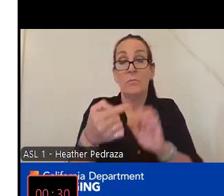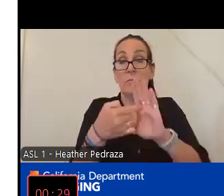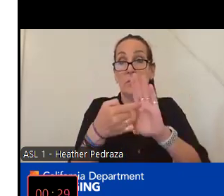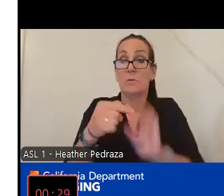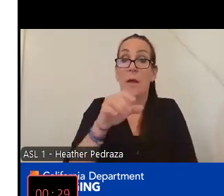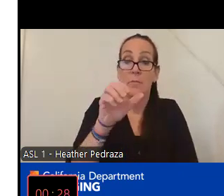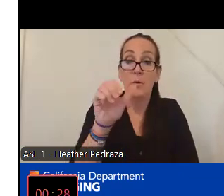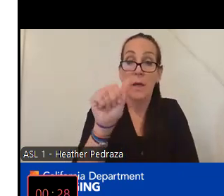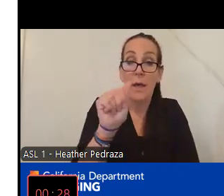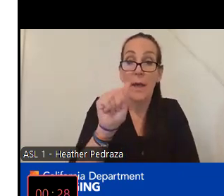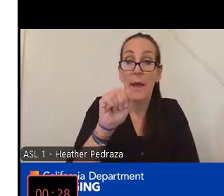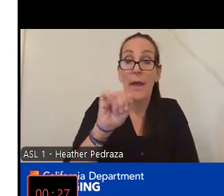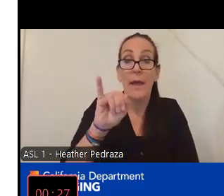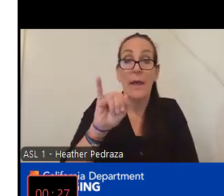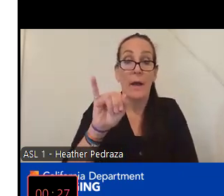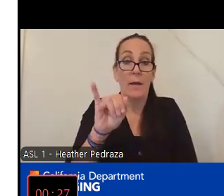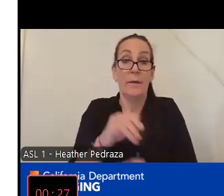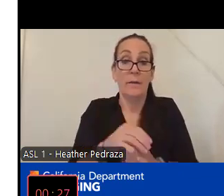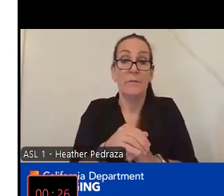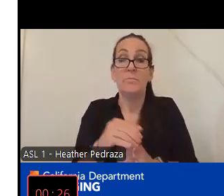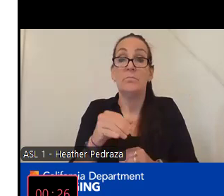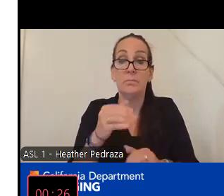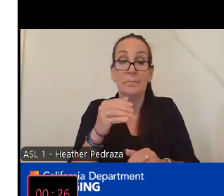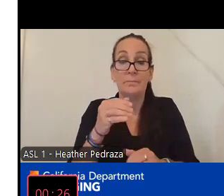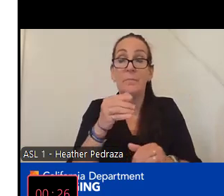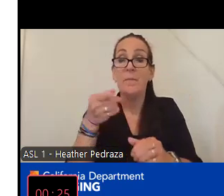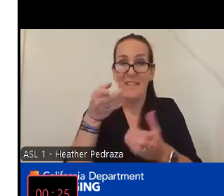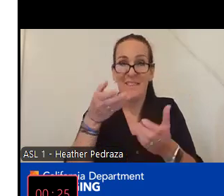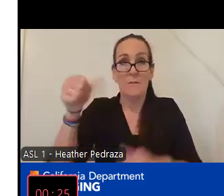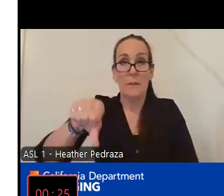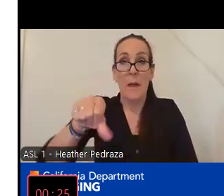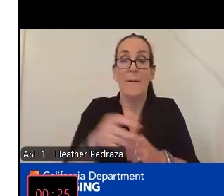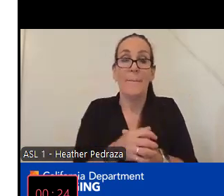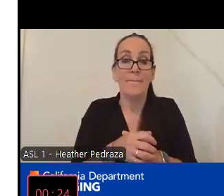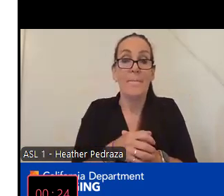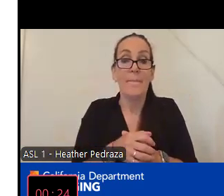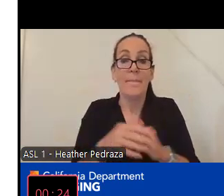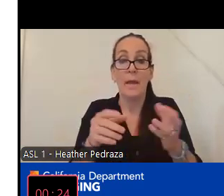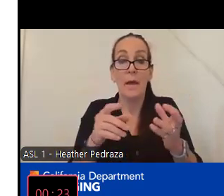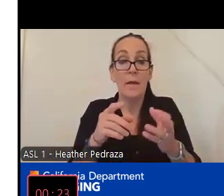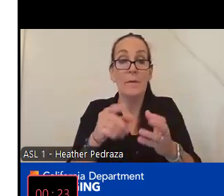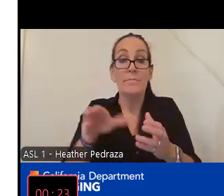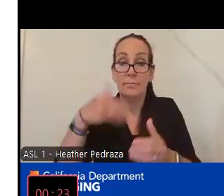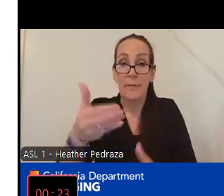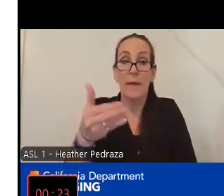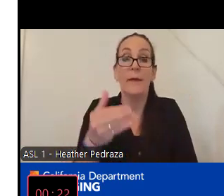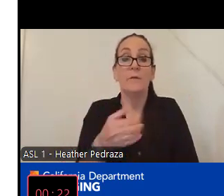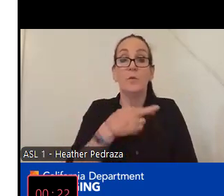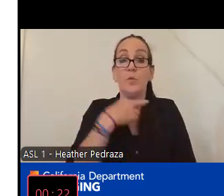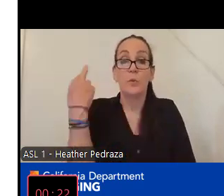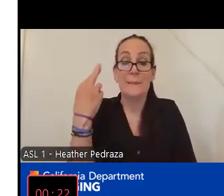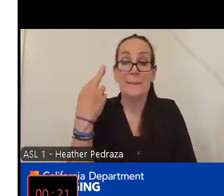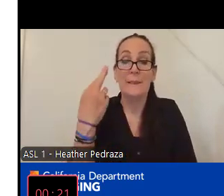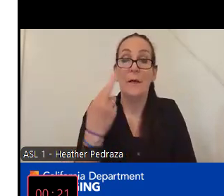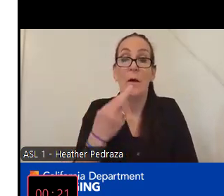one, risk of forced institutionalization. The proposal risks forcing HCBS recipients